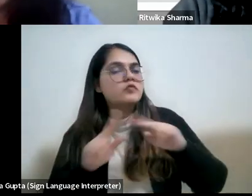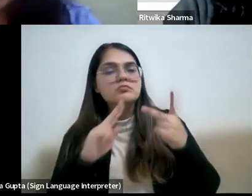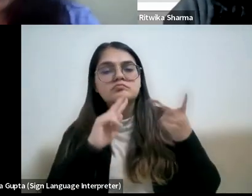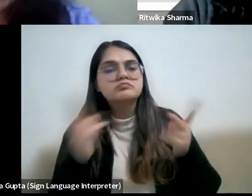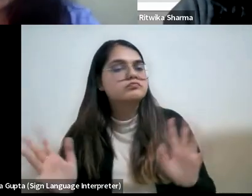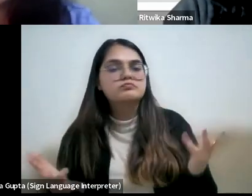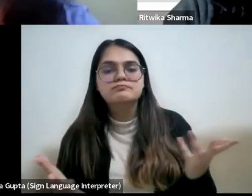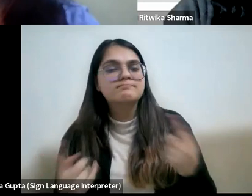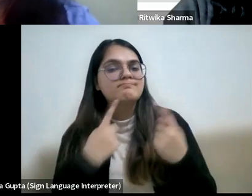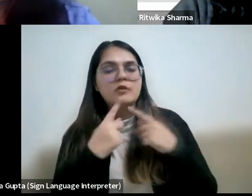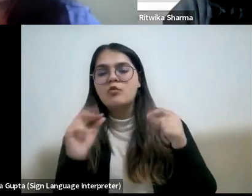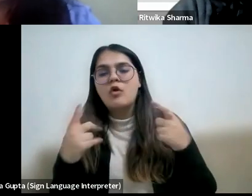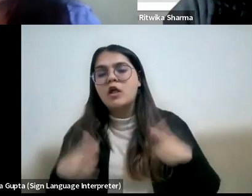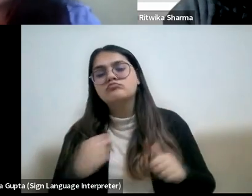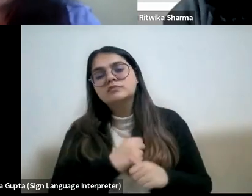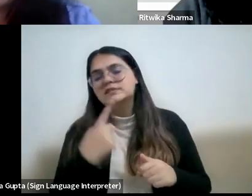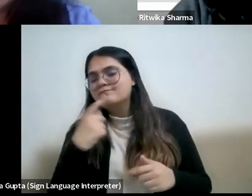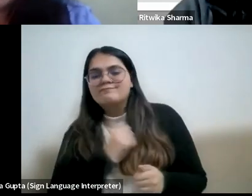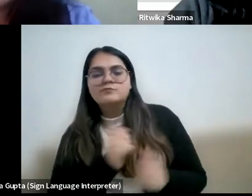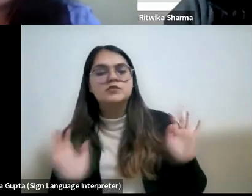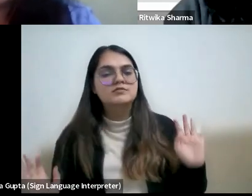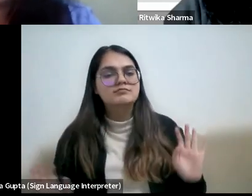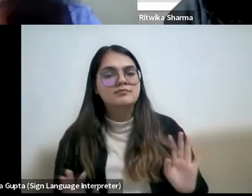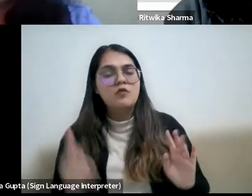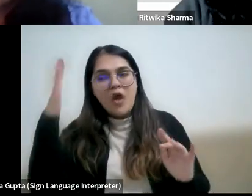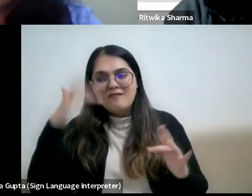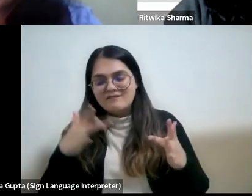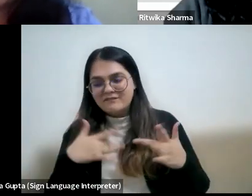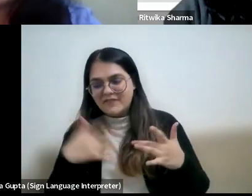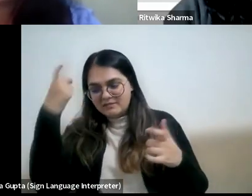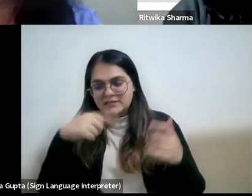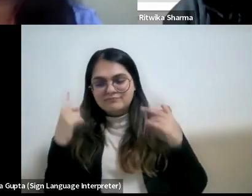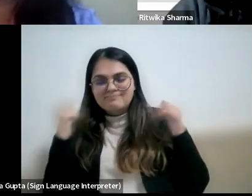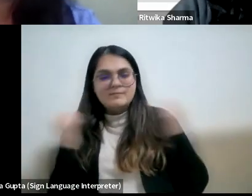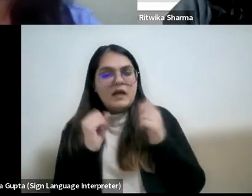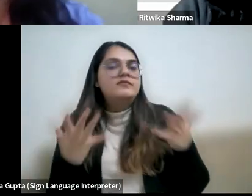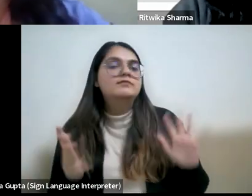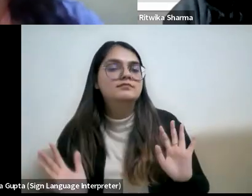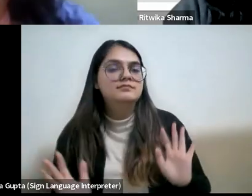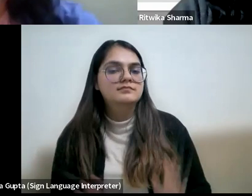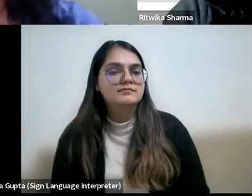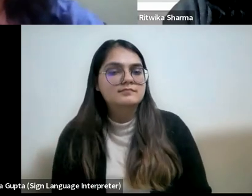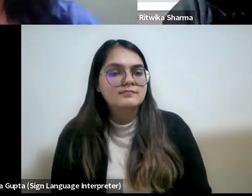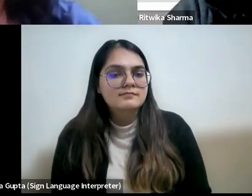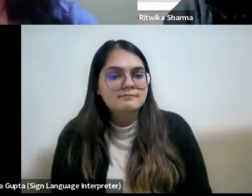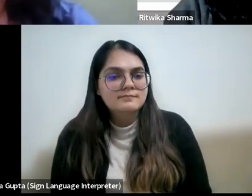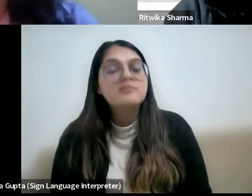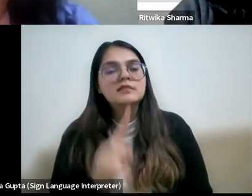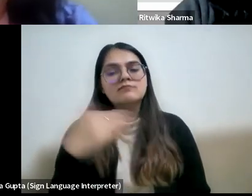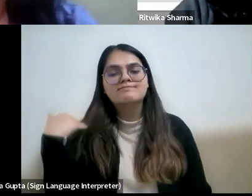be interviewed or were not comfortable to be spoken to about this. So yeah, this is what